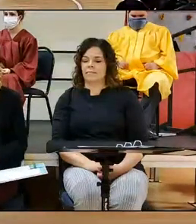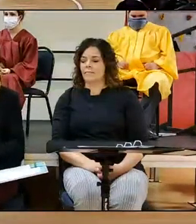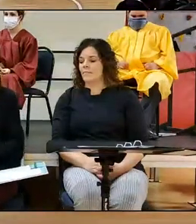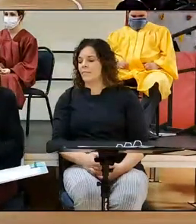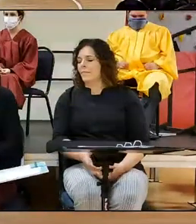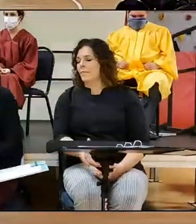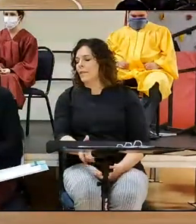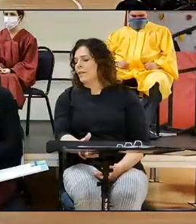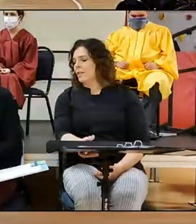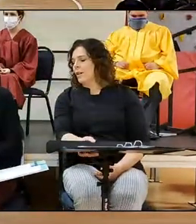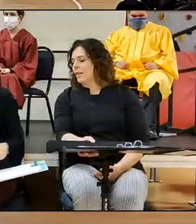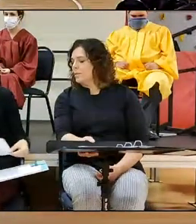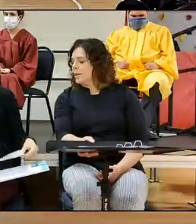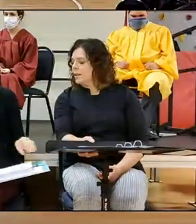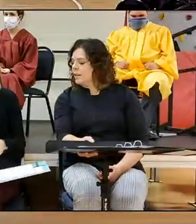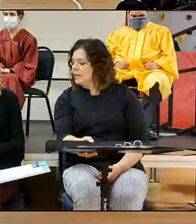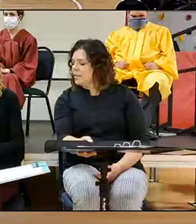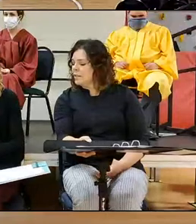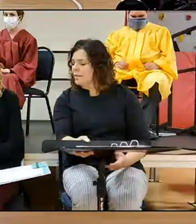She just put down the mic.